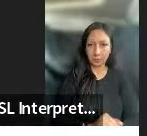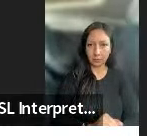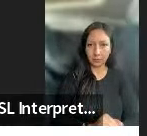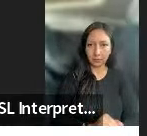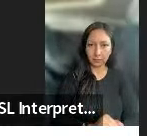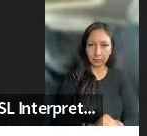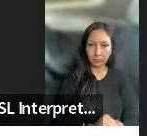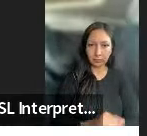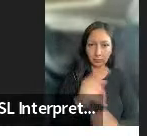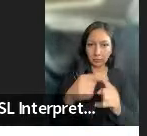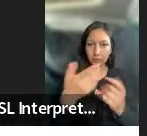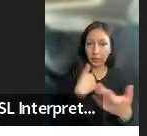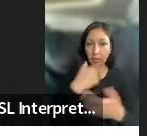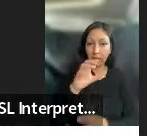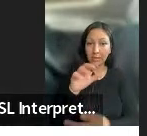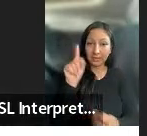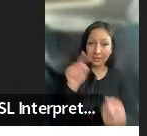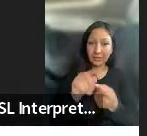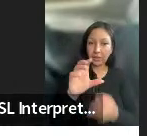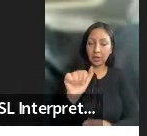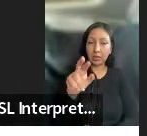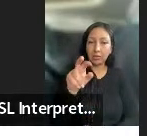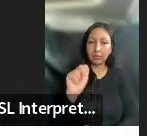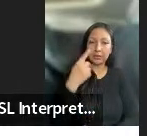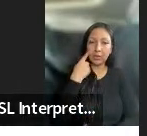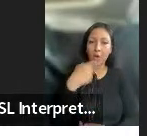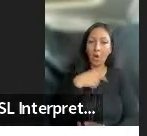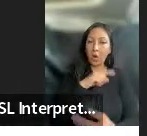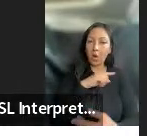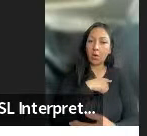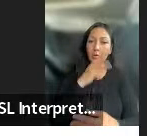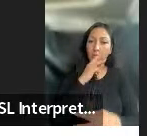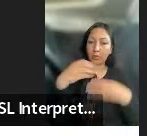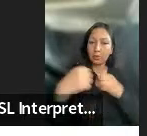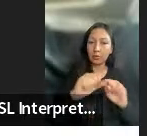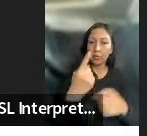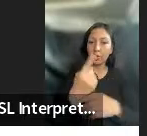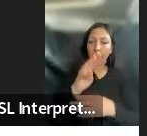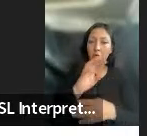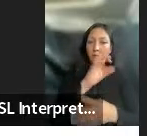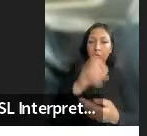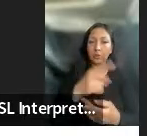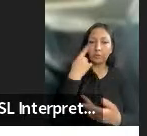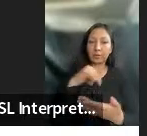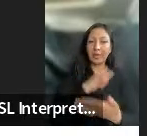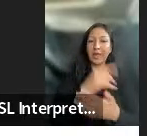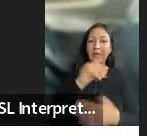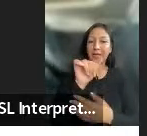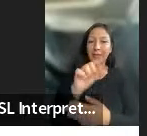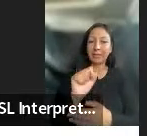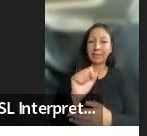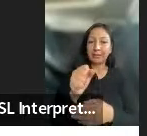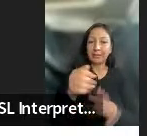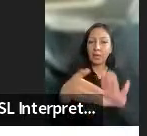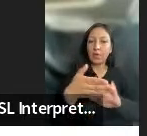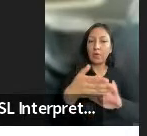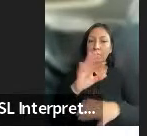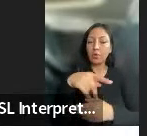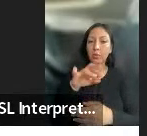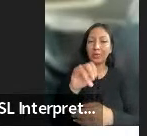When it comes to decarbonizing our waste stream, only 4% of the city's greenhouse gas footprint is accounted for by